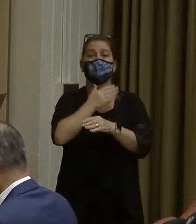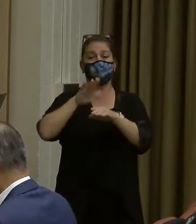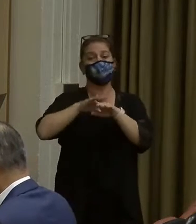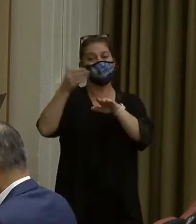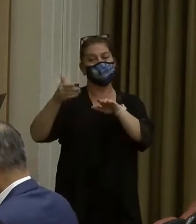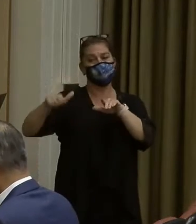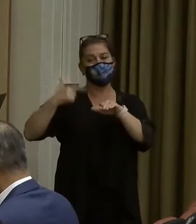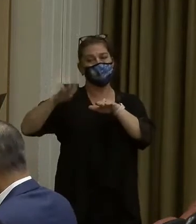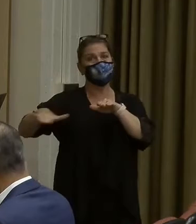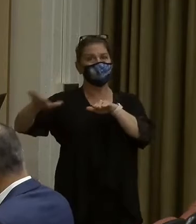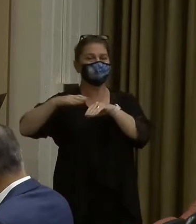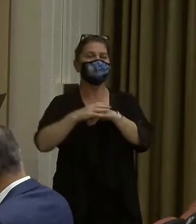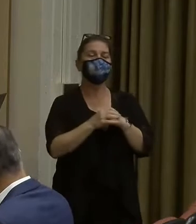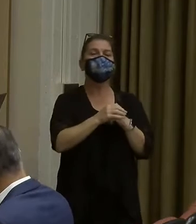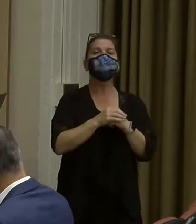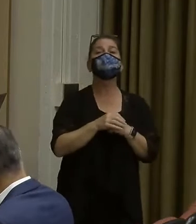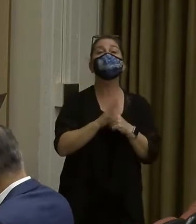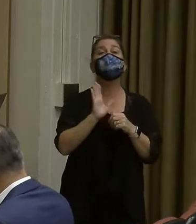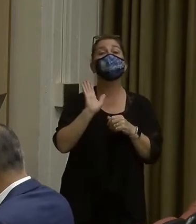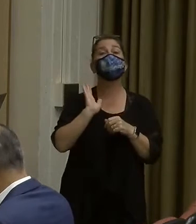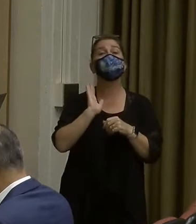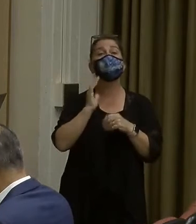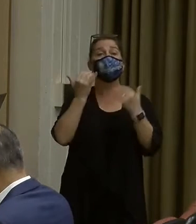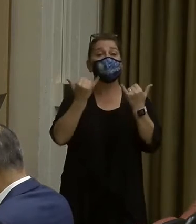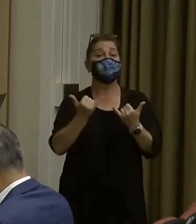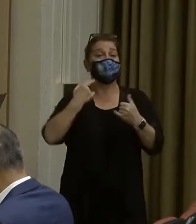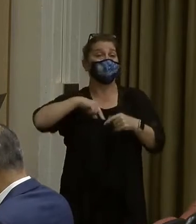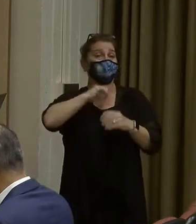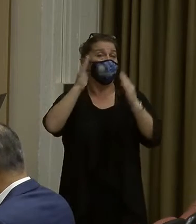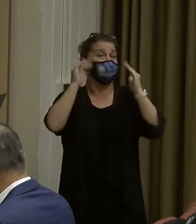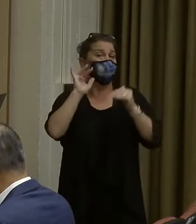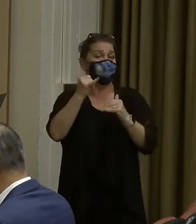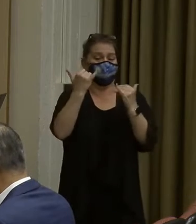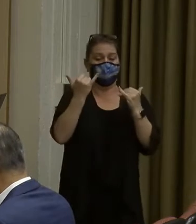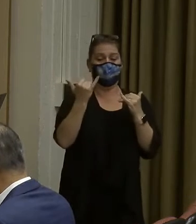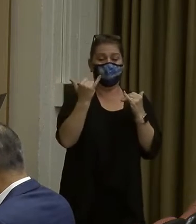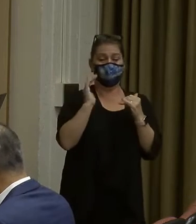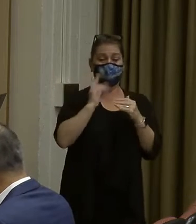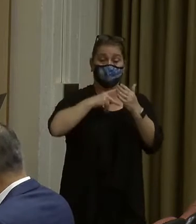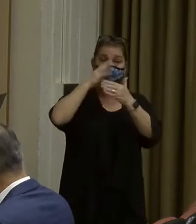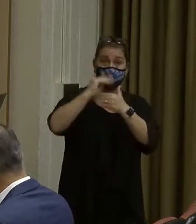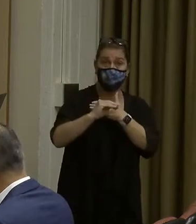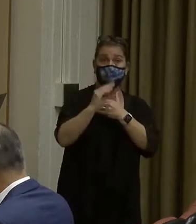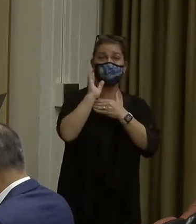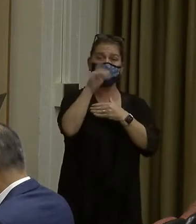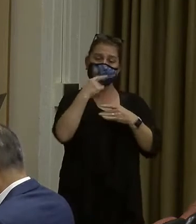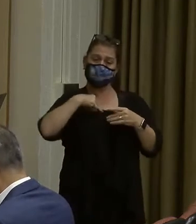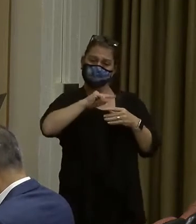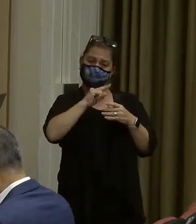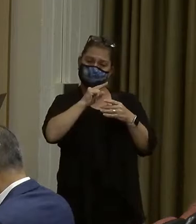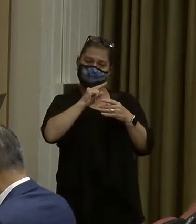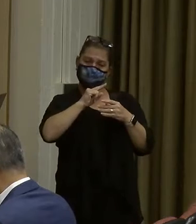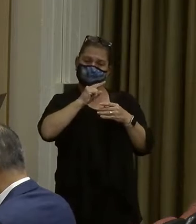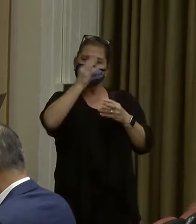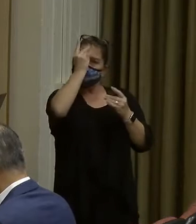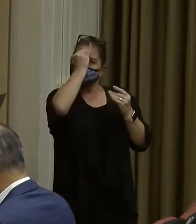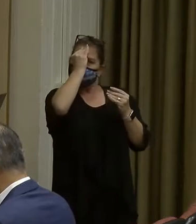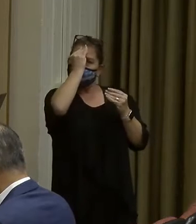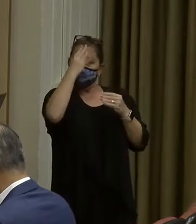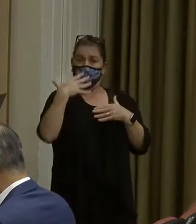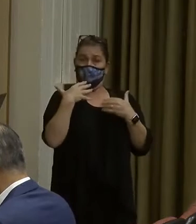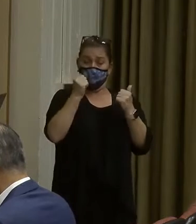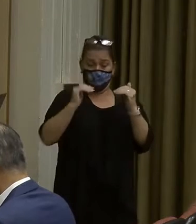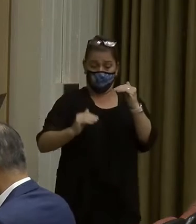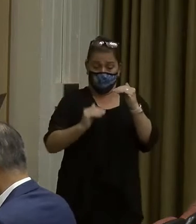neighbors. Our hope today is that today's program not only gets us thinking about health equity, but